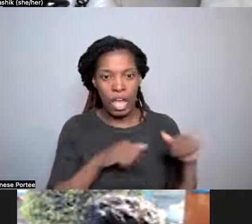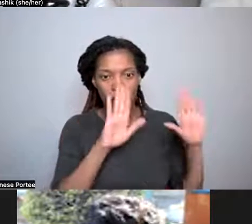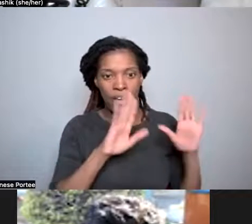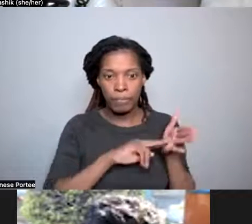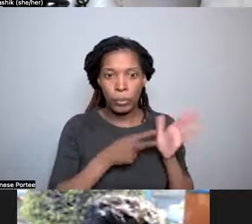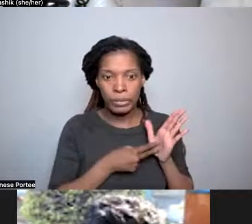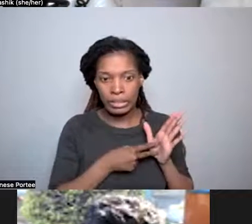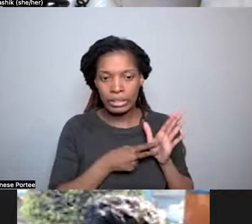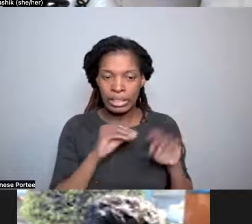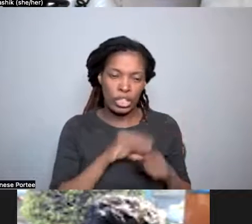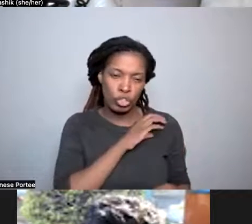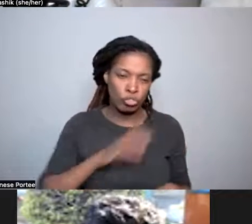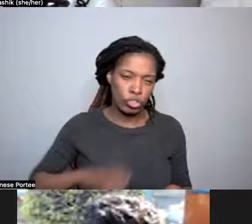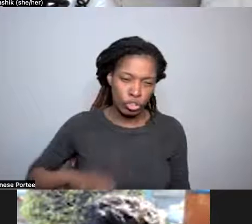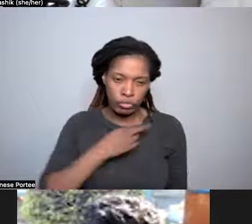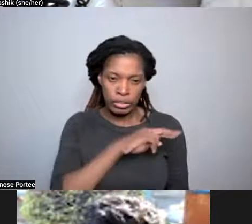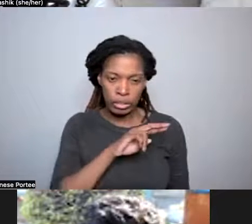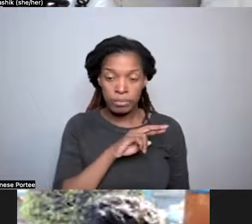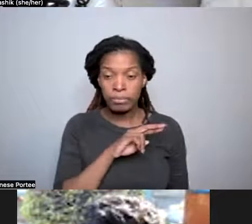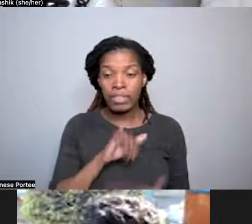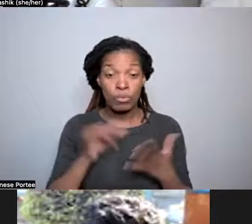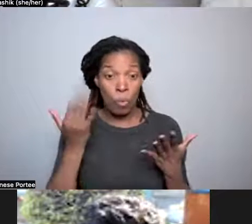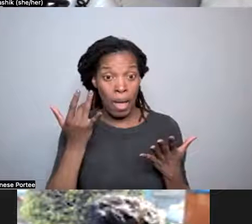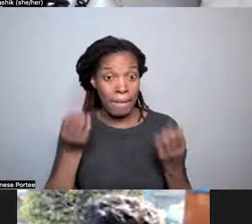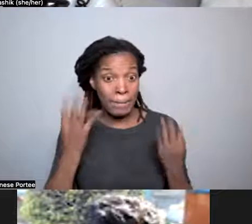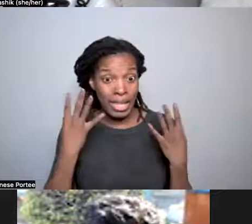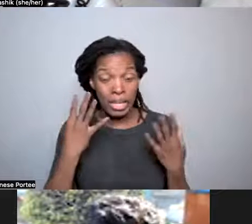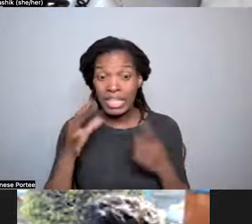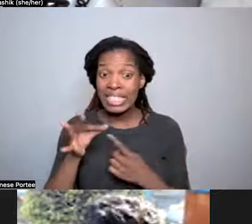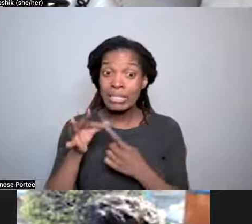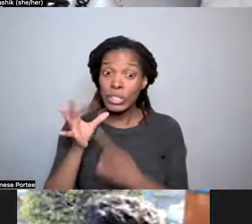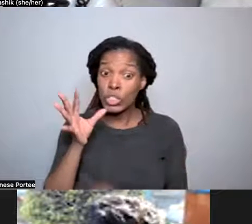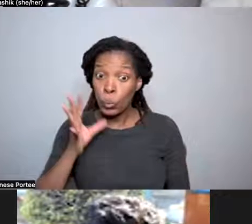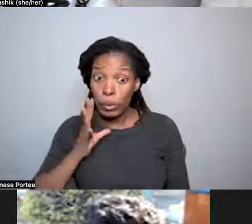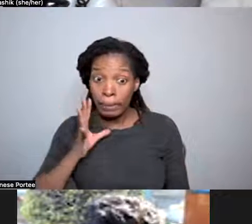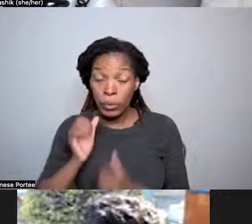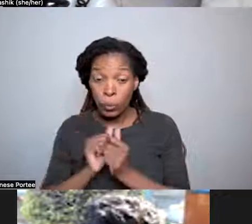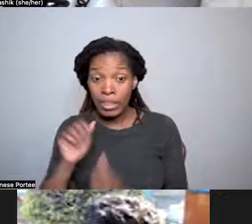why many, especially women with disability